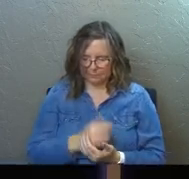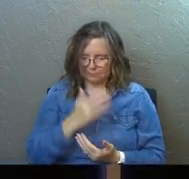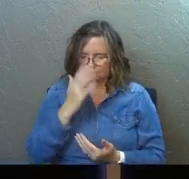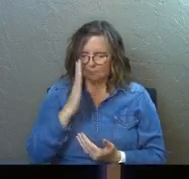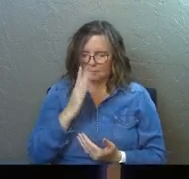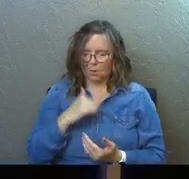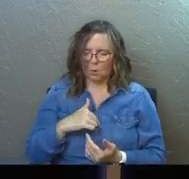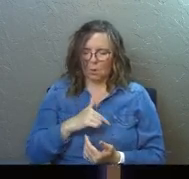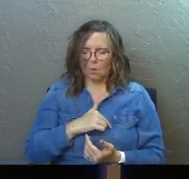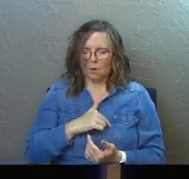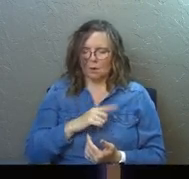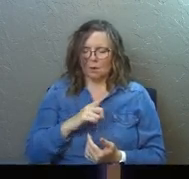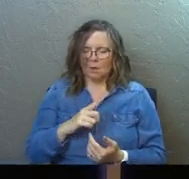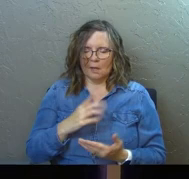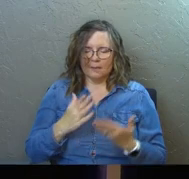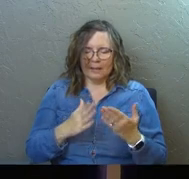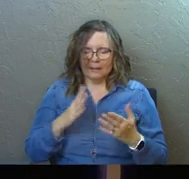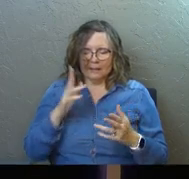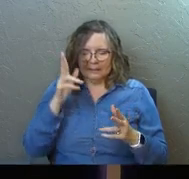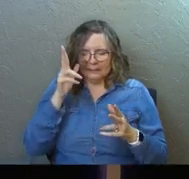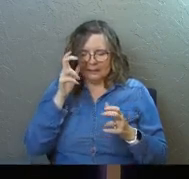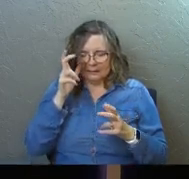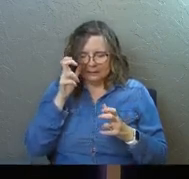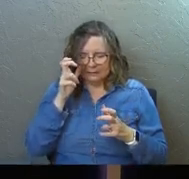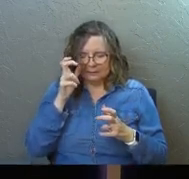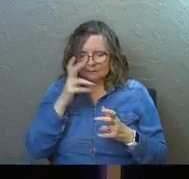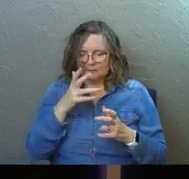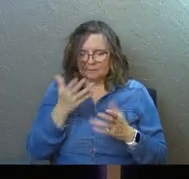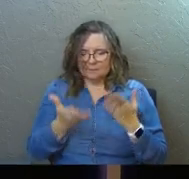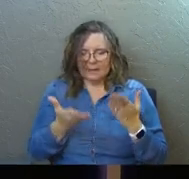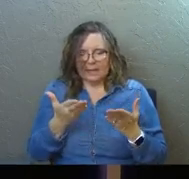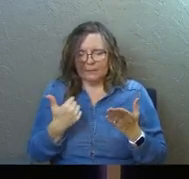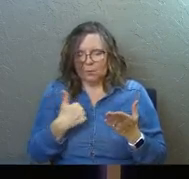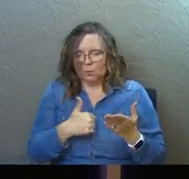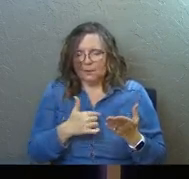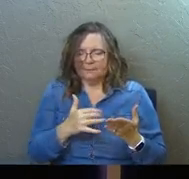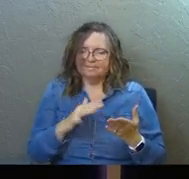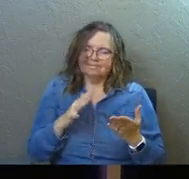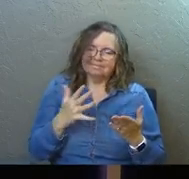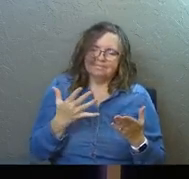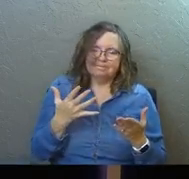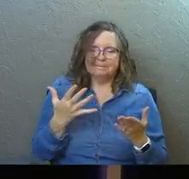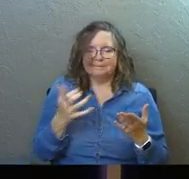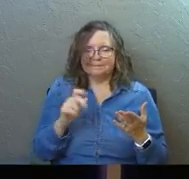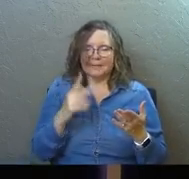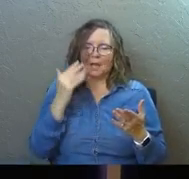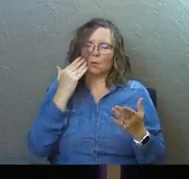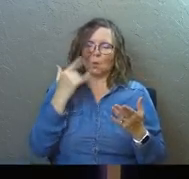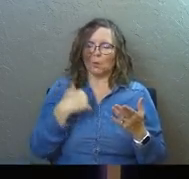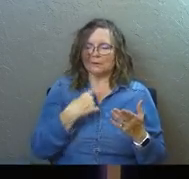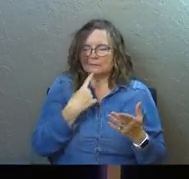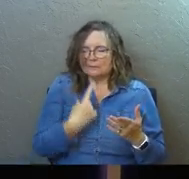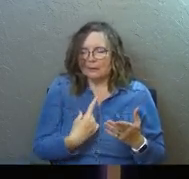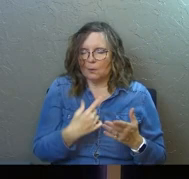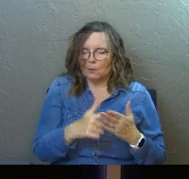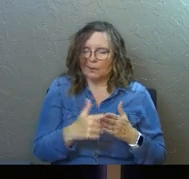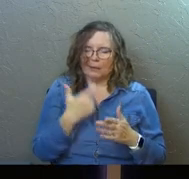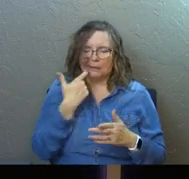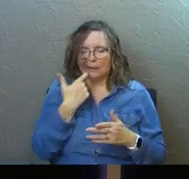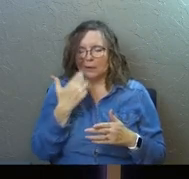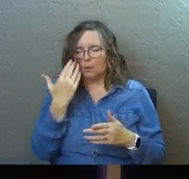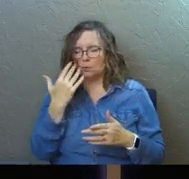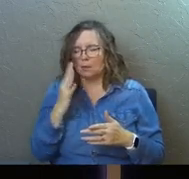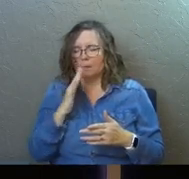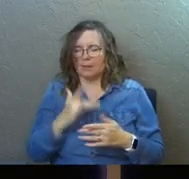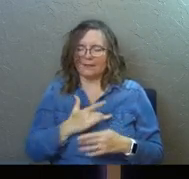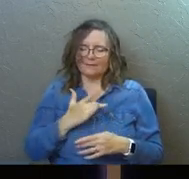God, for those of us, Lord, that are maybe listening to this and maybe we're like, okay, I know what he's talking about with that addiction. I know he's